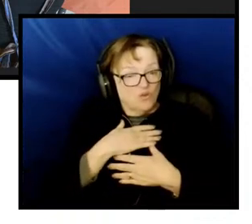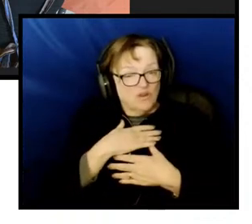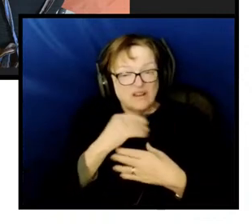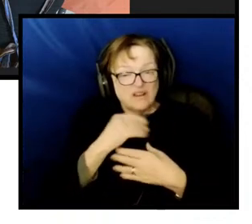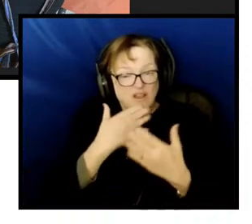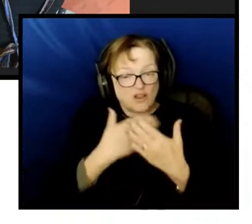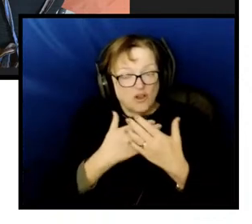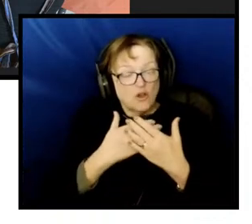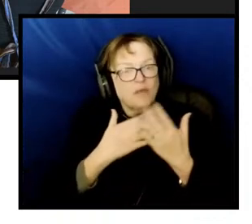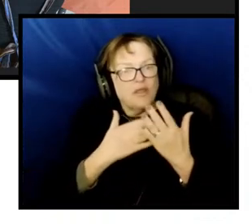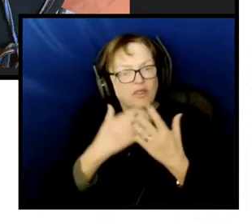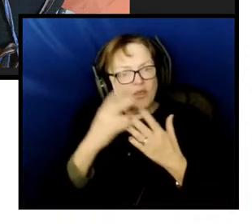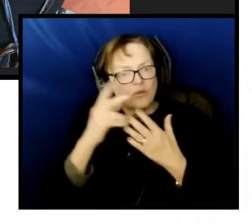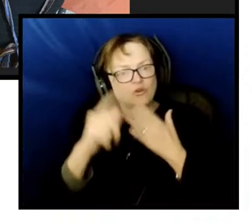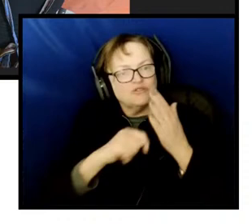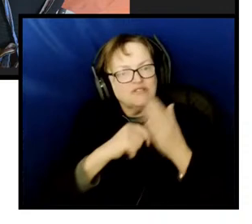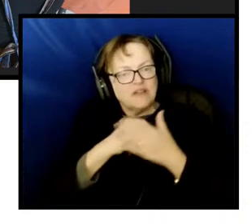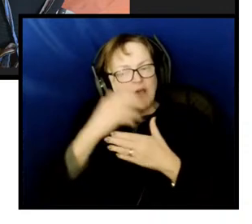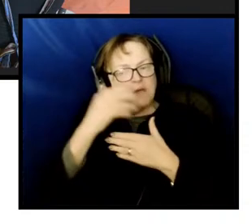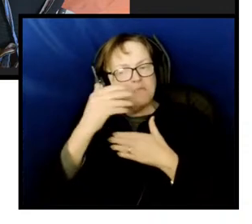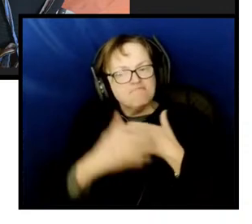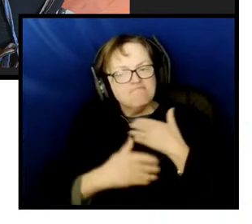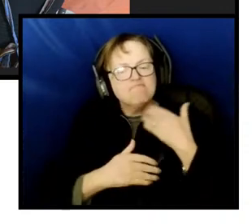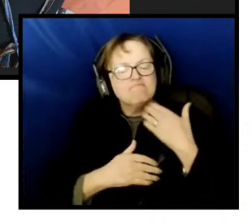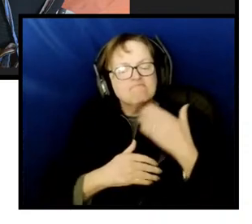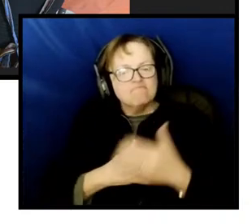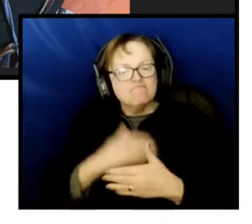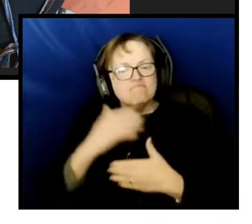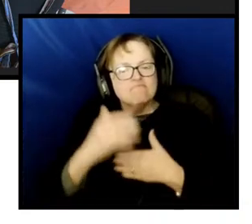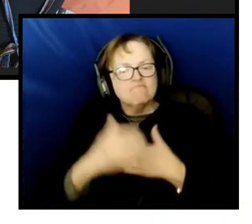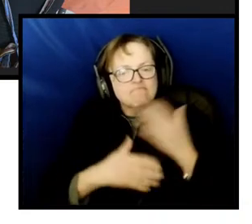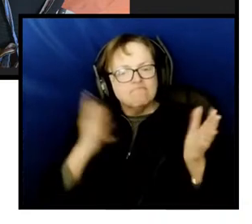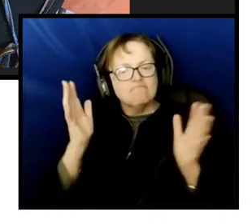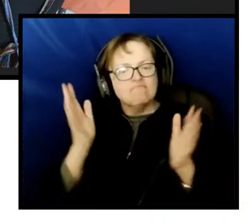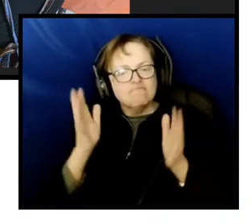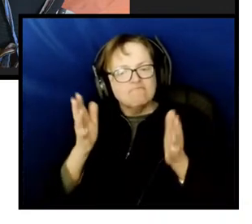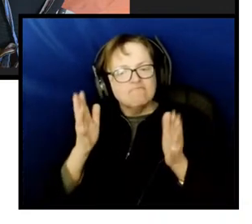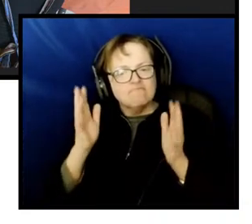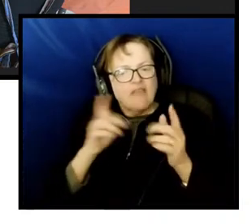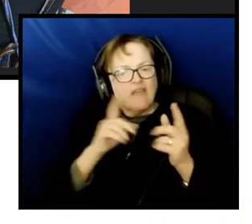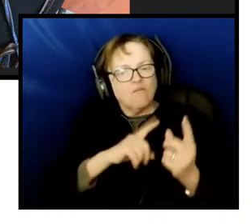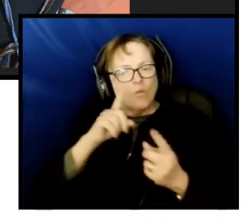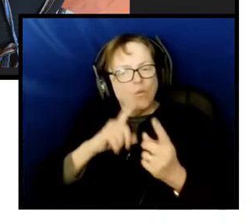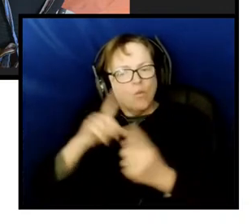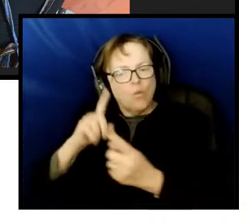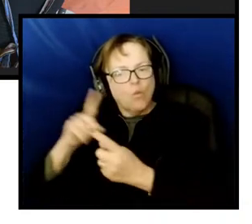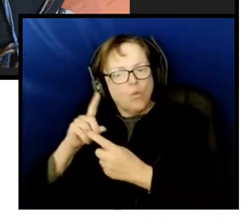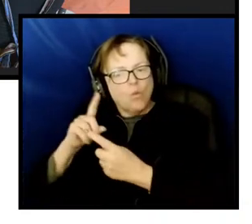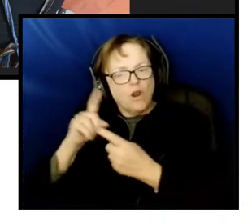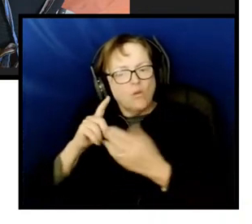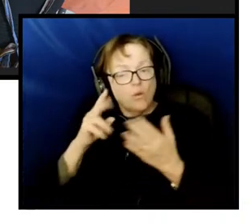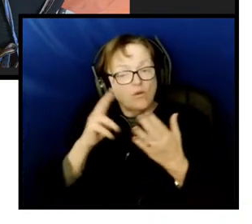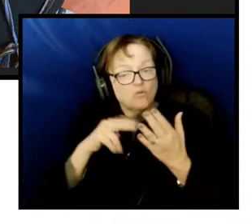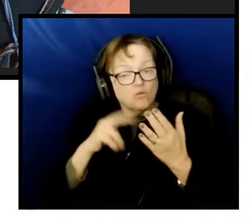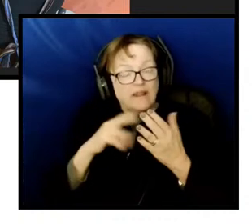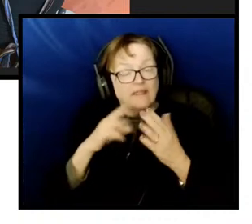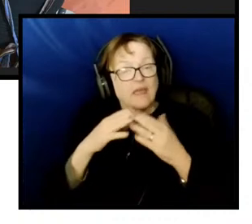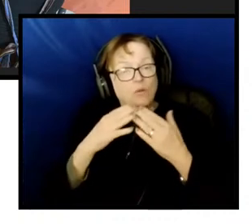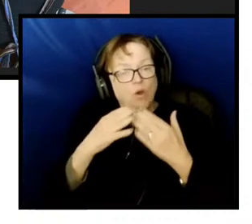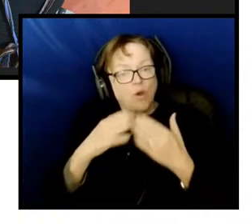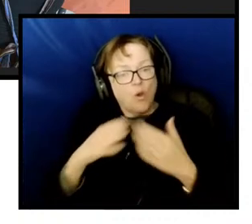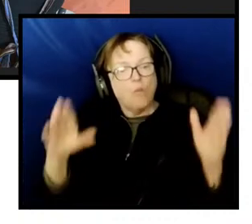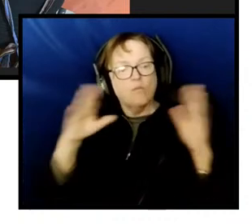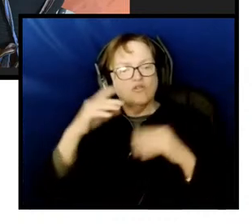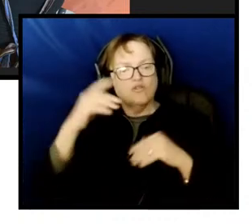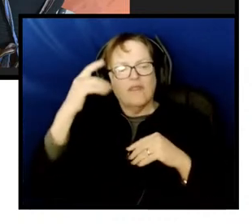over time, after like speaking to us and having individualized readings, they were open to the wisdom that tarot has